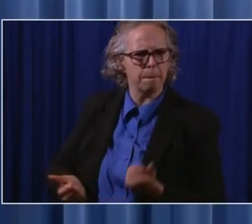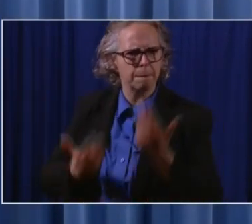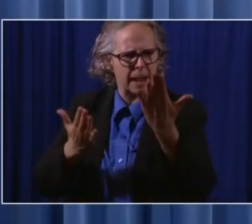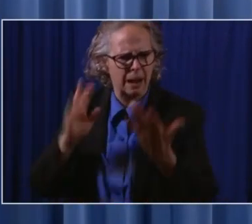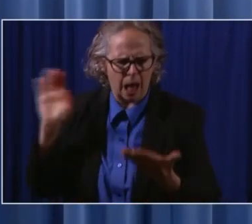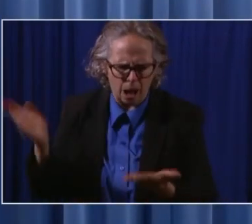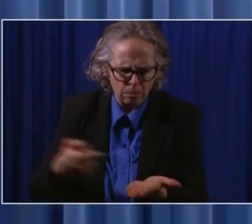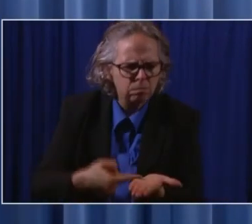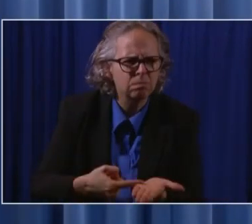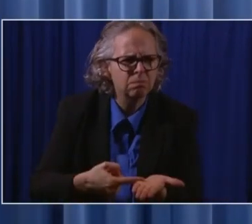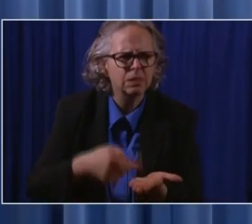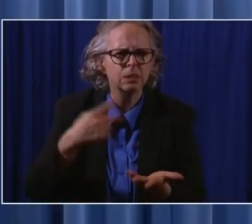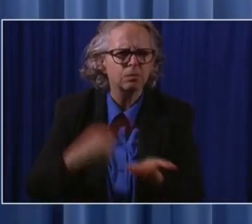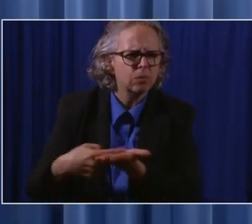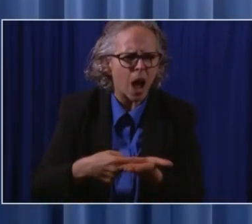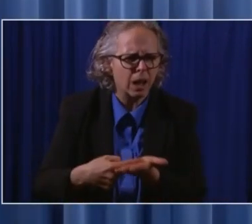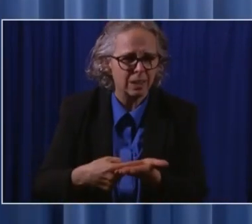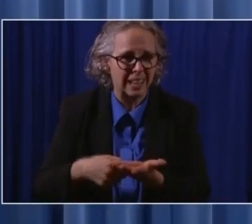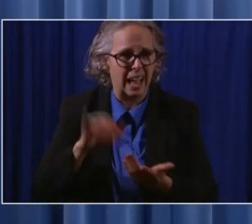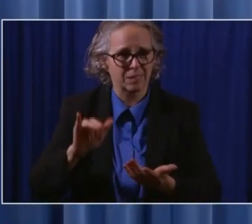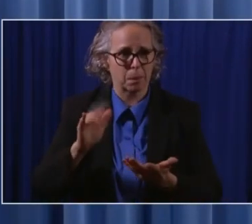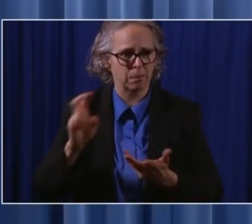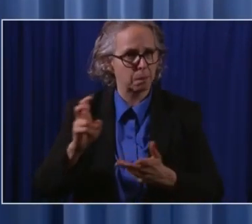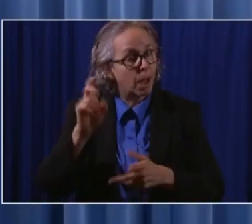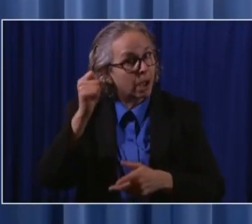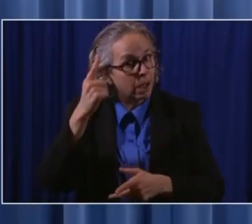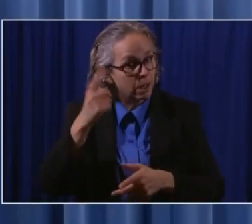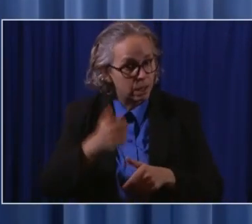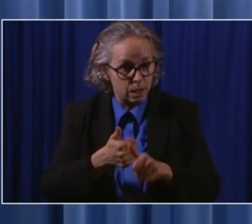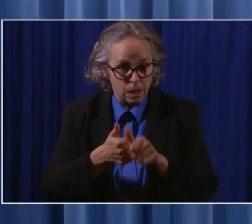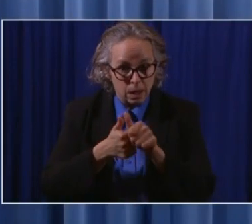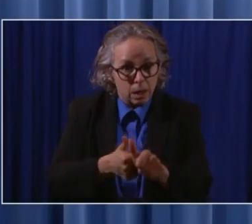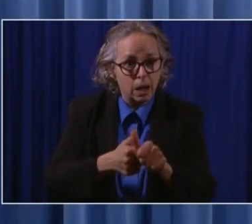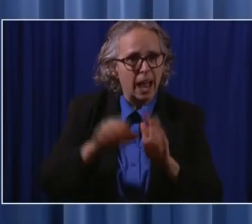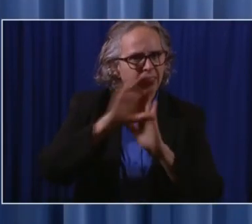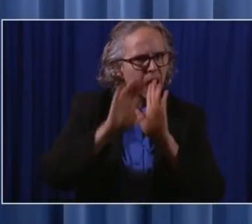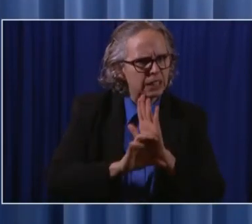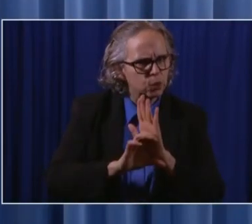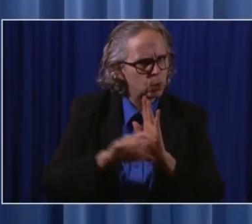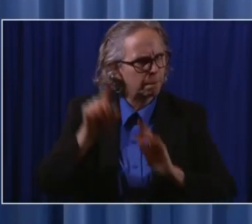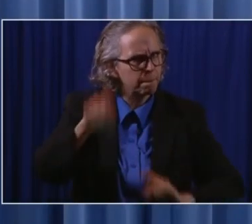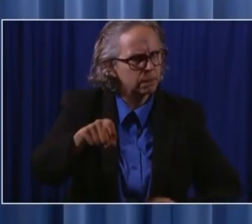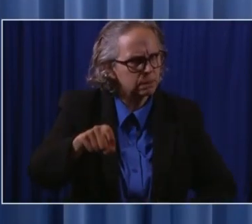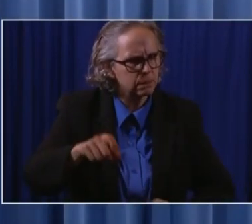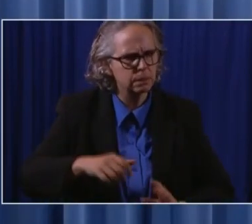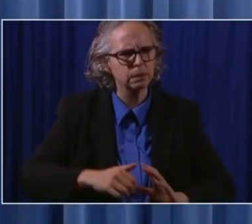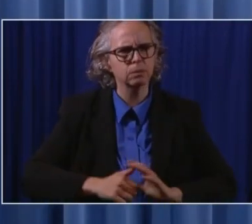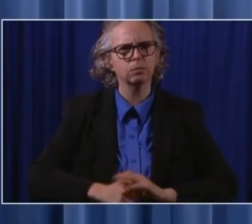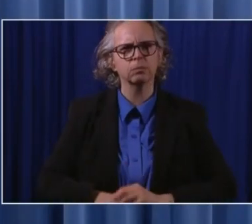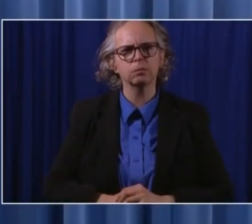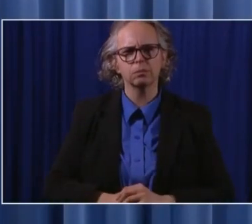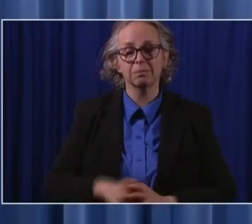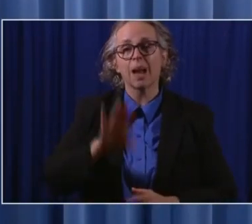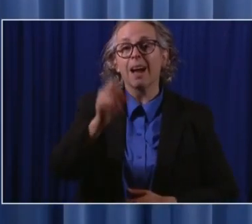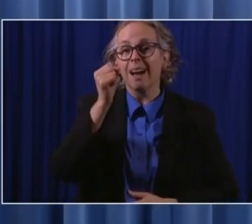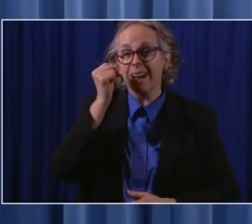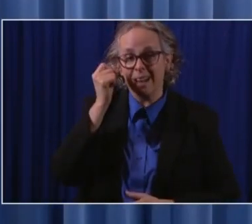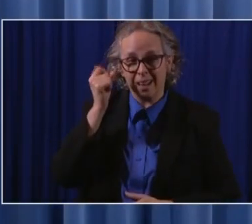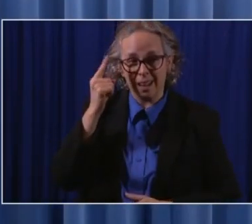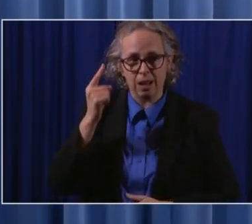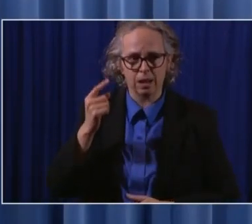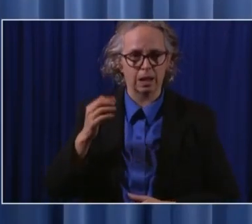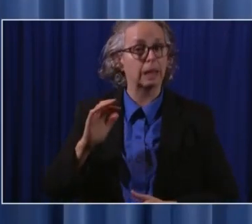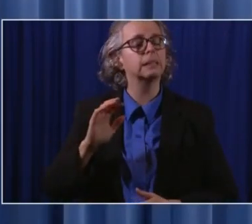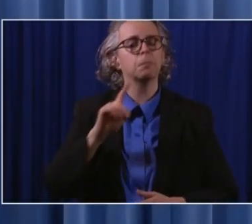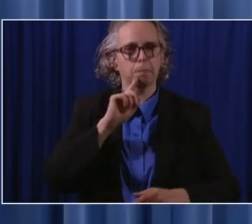do. We don't want to pass a bill that's unconstitutional and gets thrown out. But these are two high priority